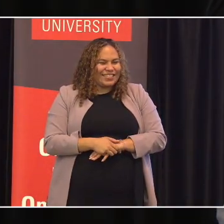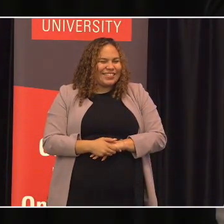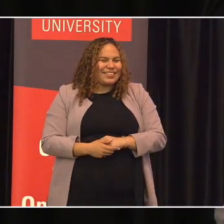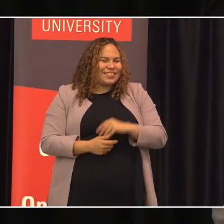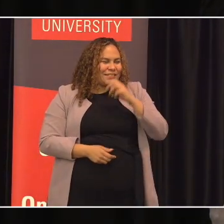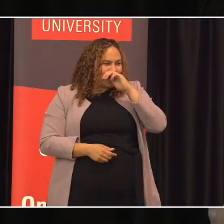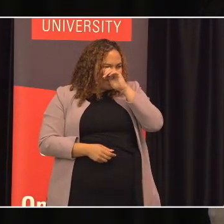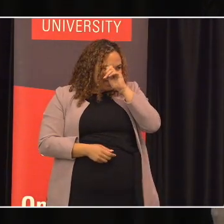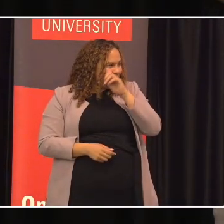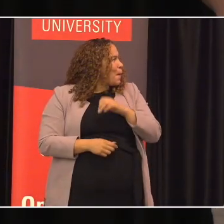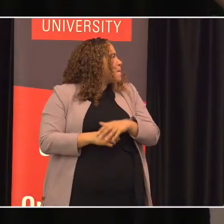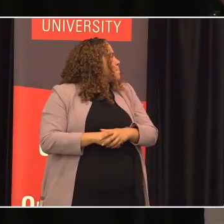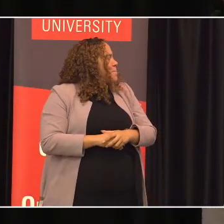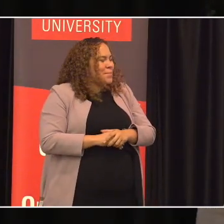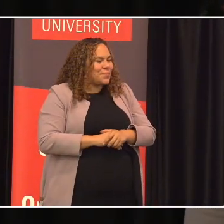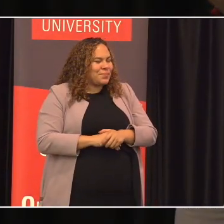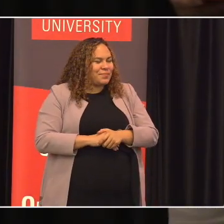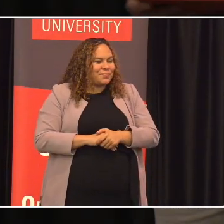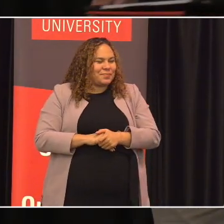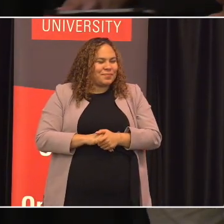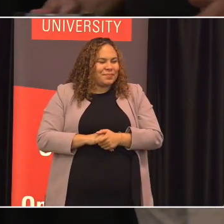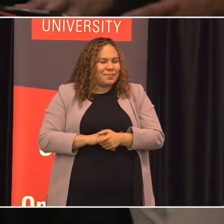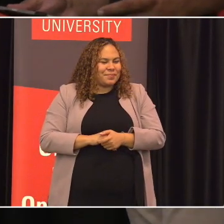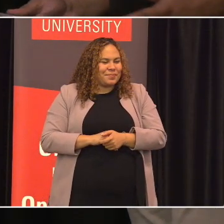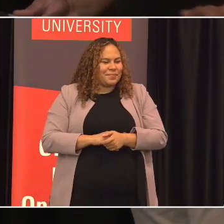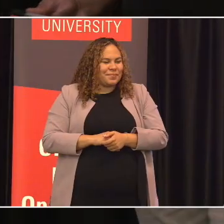Okay, awesome.